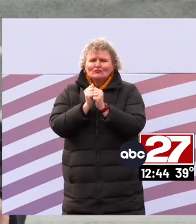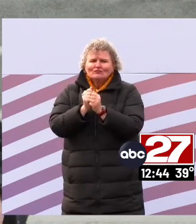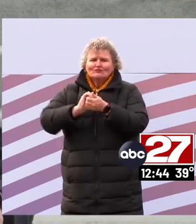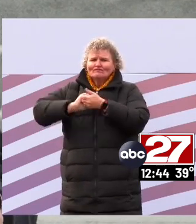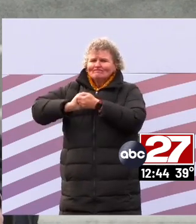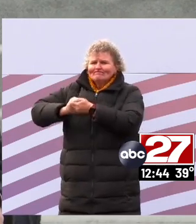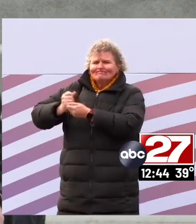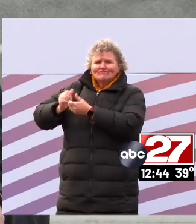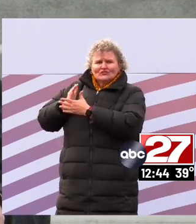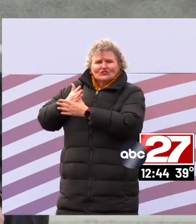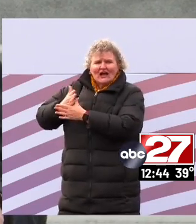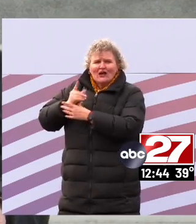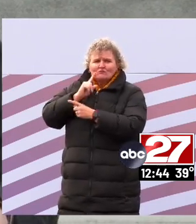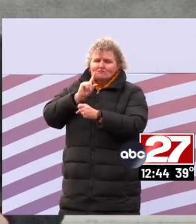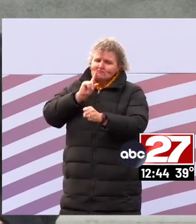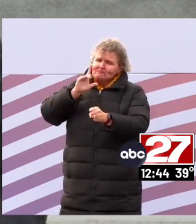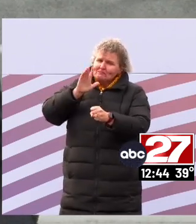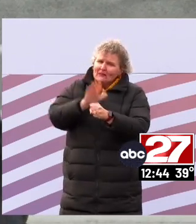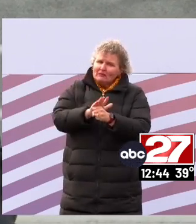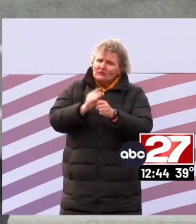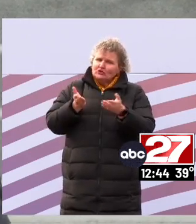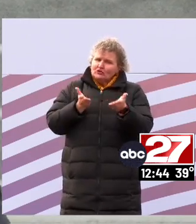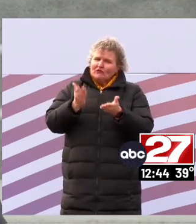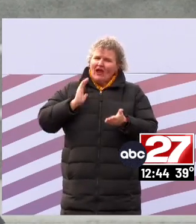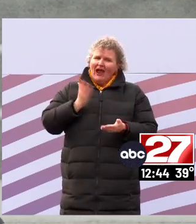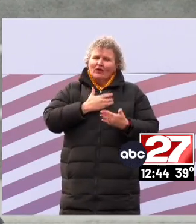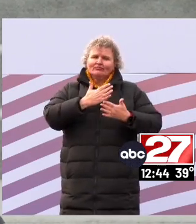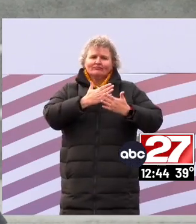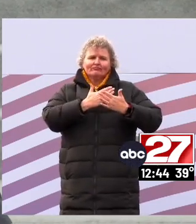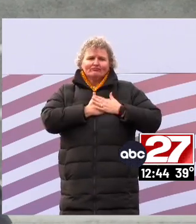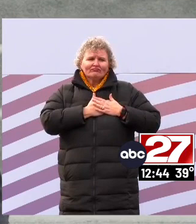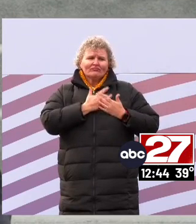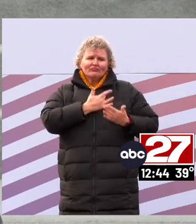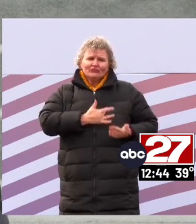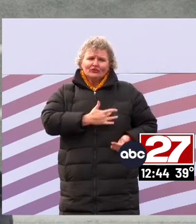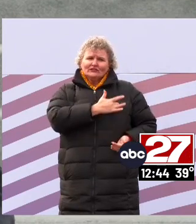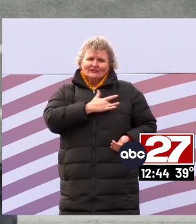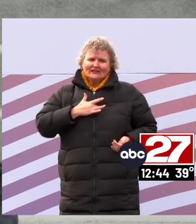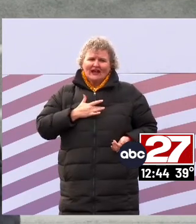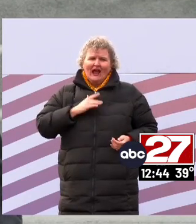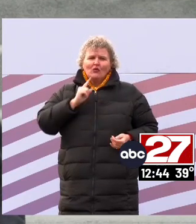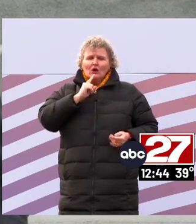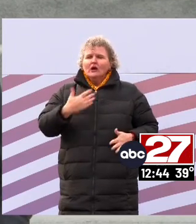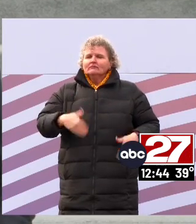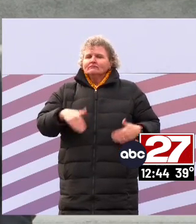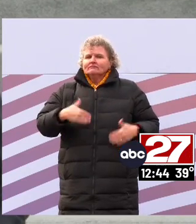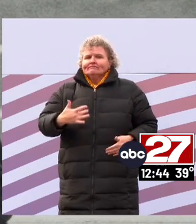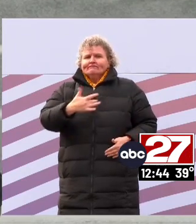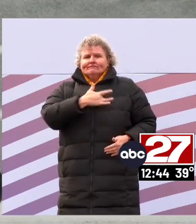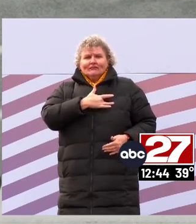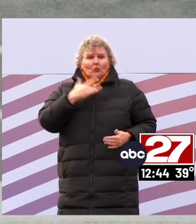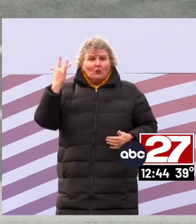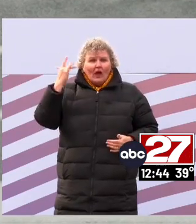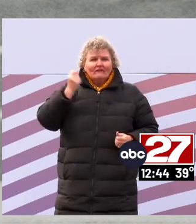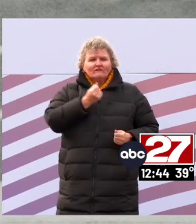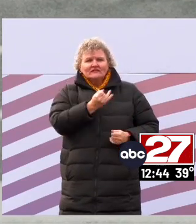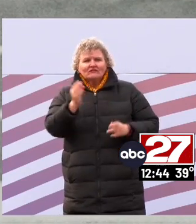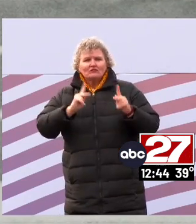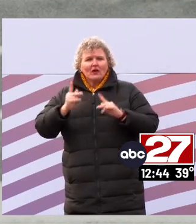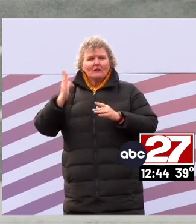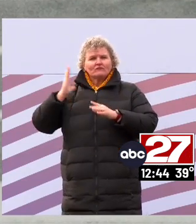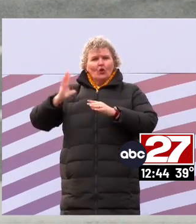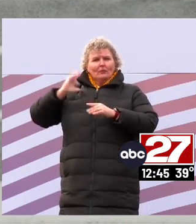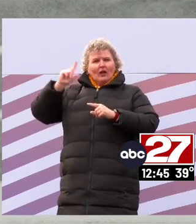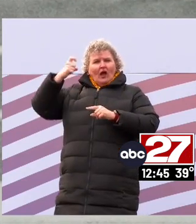commitment to service. We appreciate you. I am particularly touched that several of our former governors are with